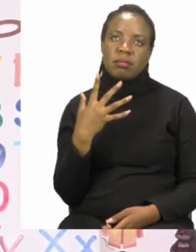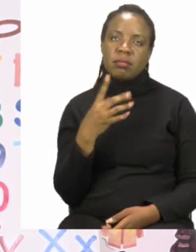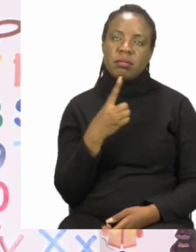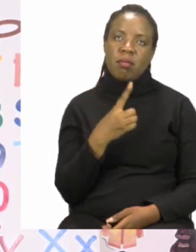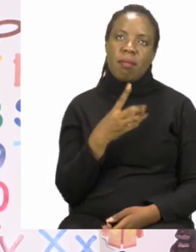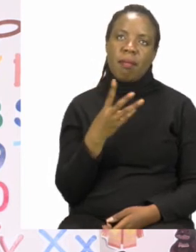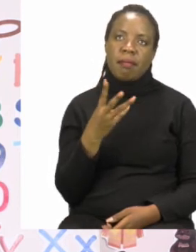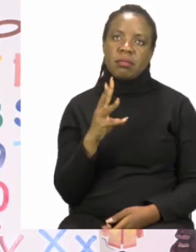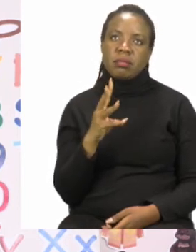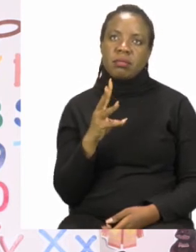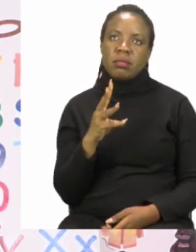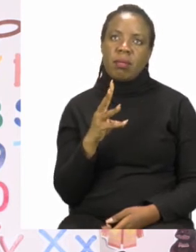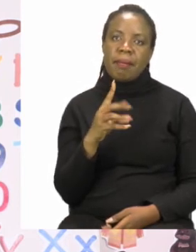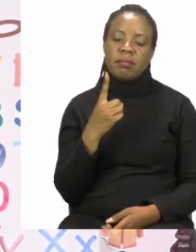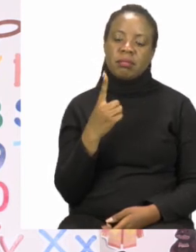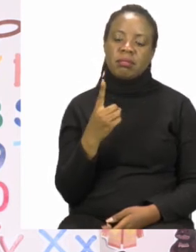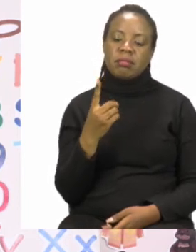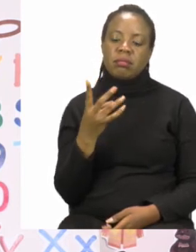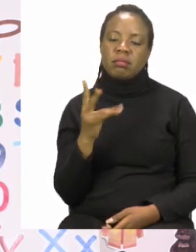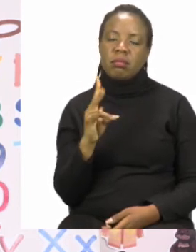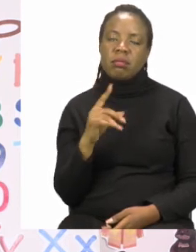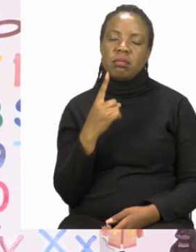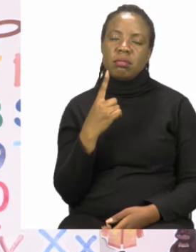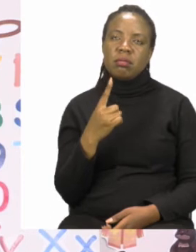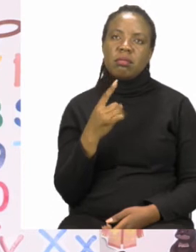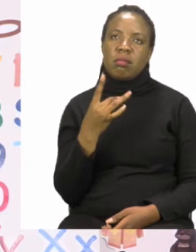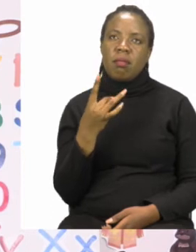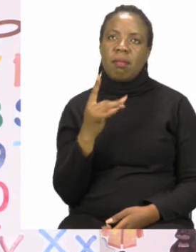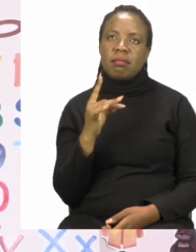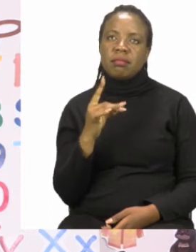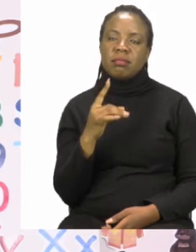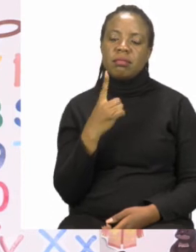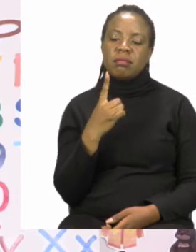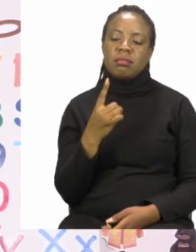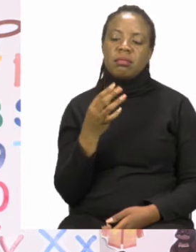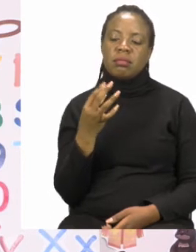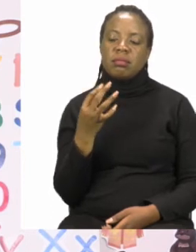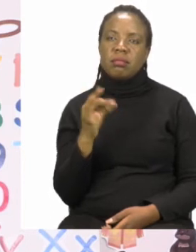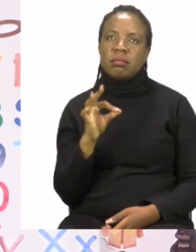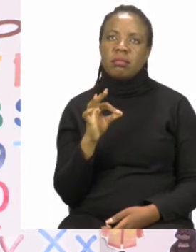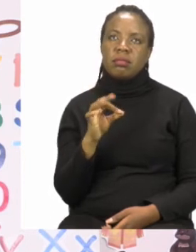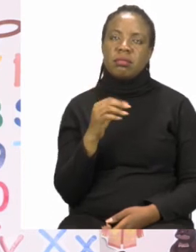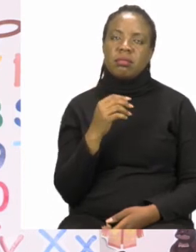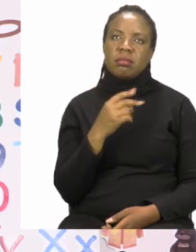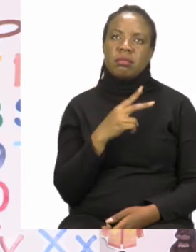15, 16, 17, 18,